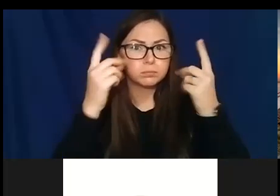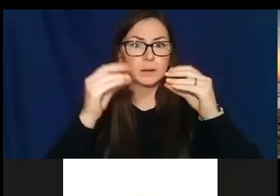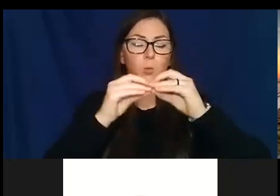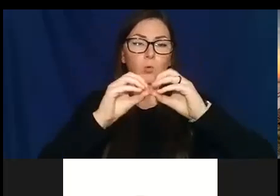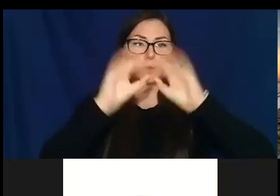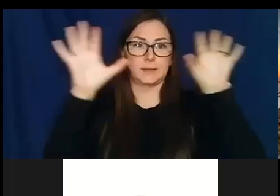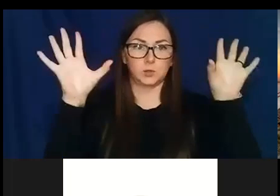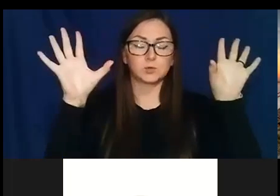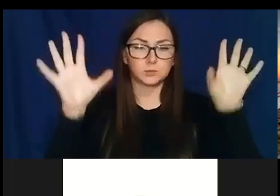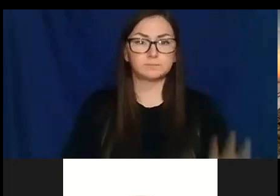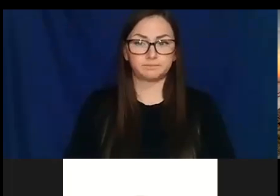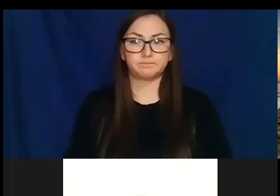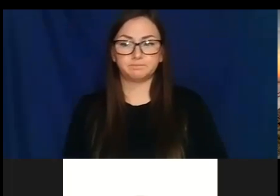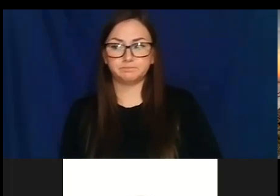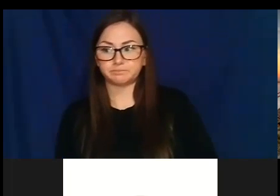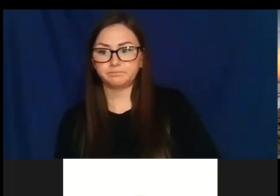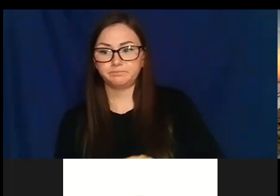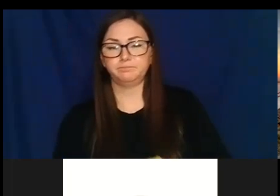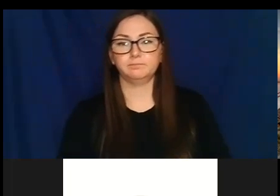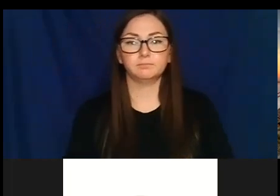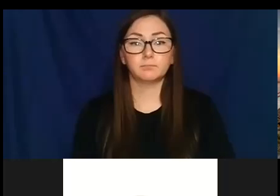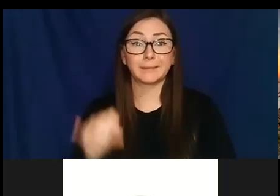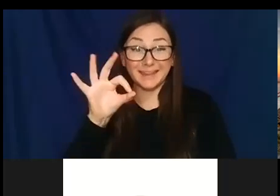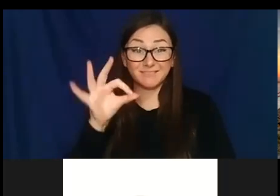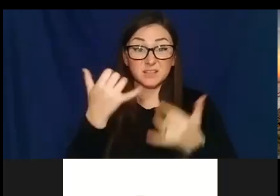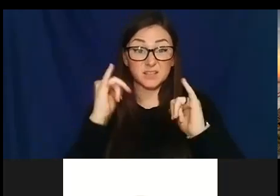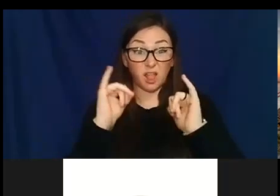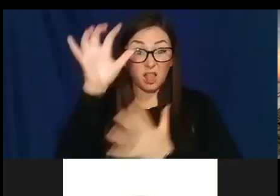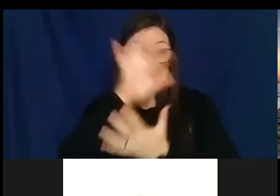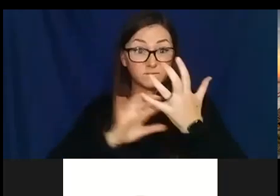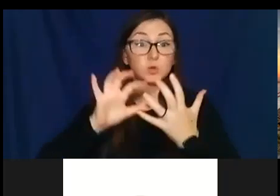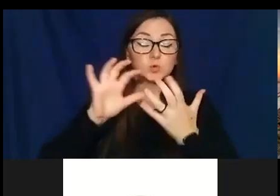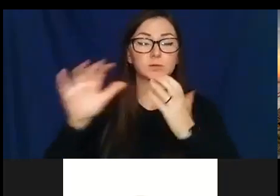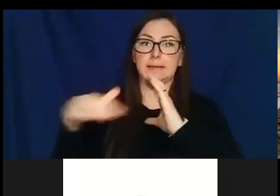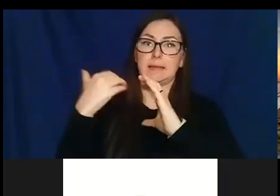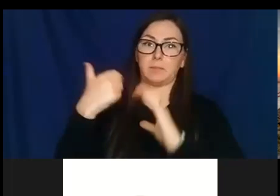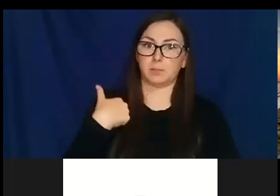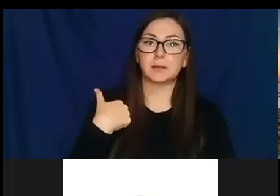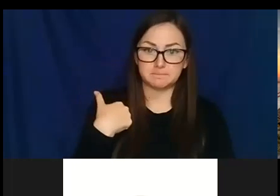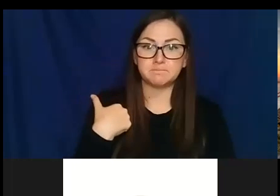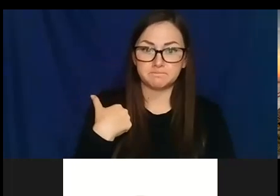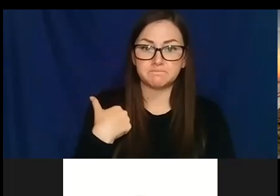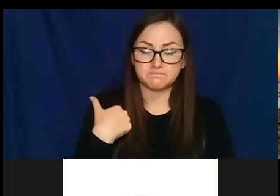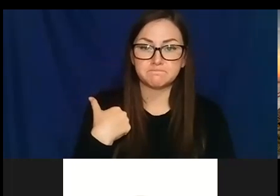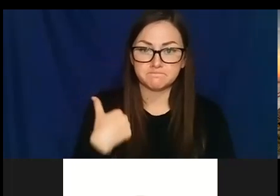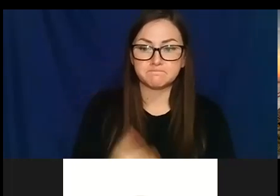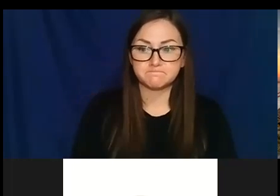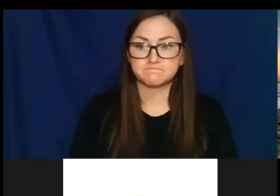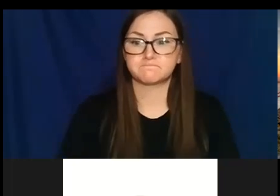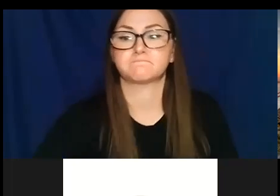again, shoot me an email or arrange for alternative times for Zoom,